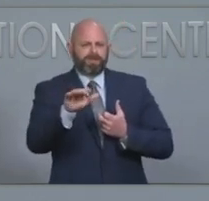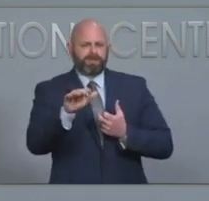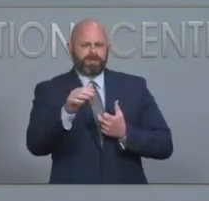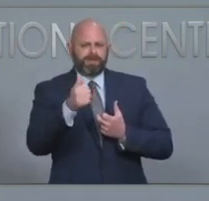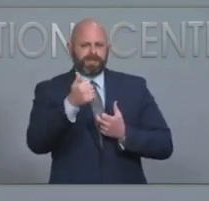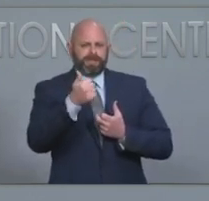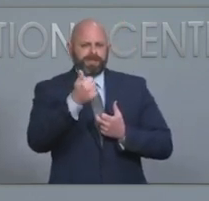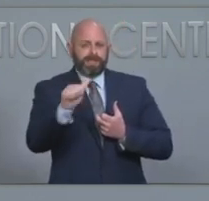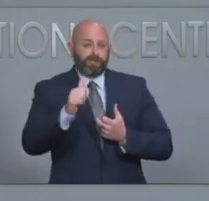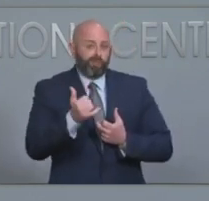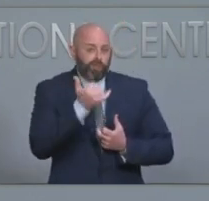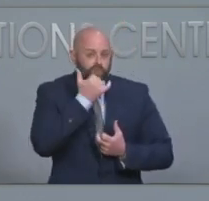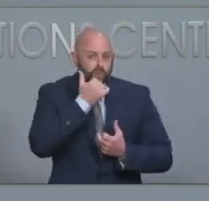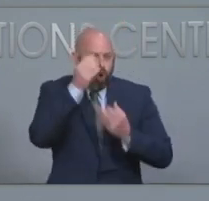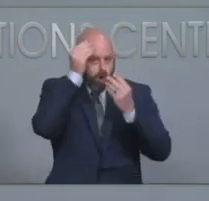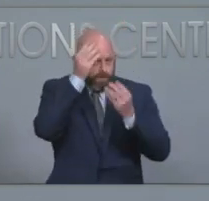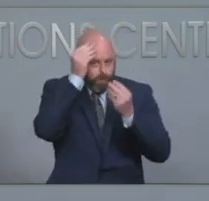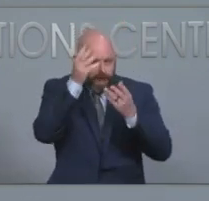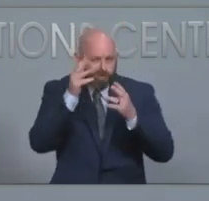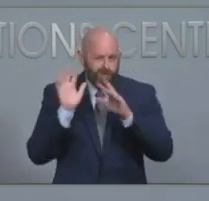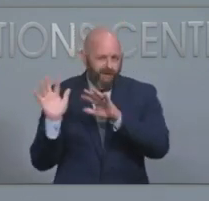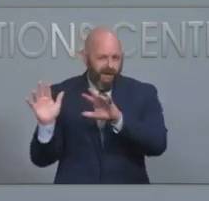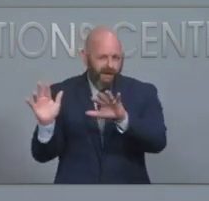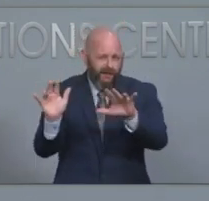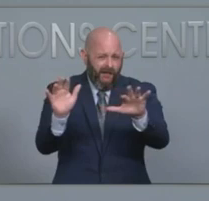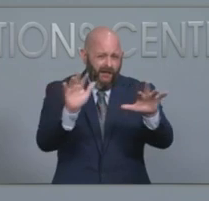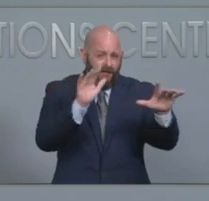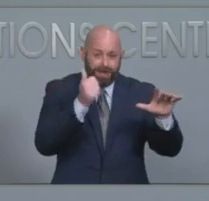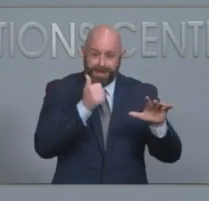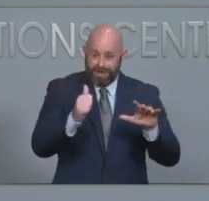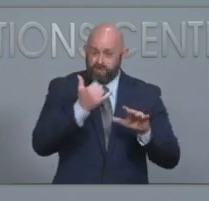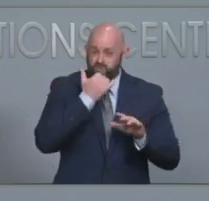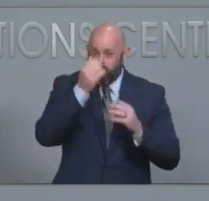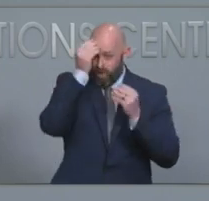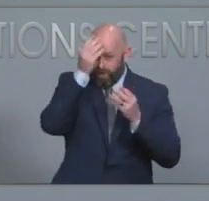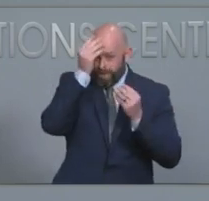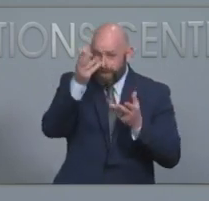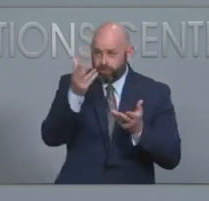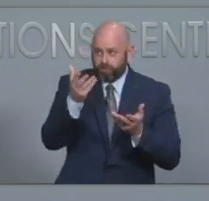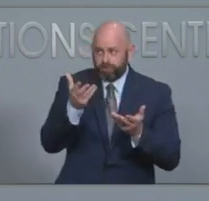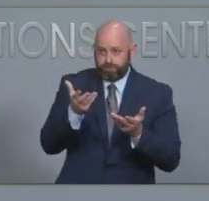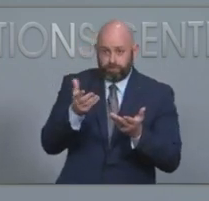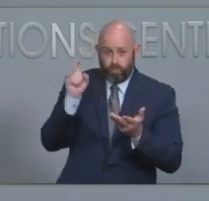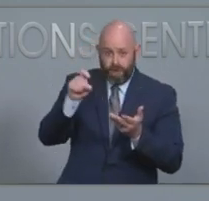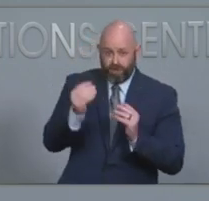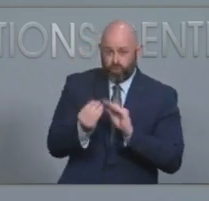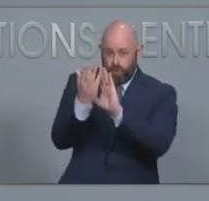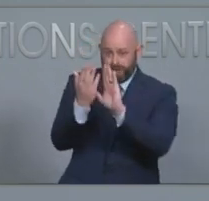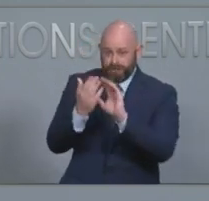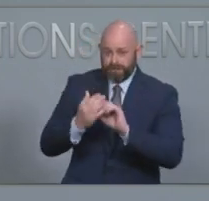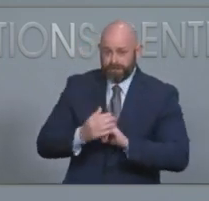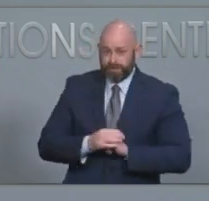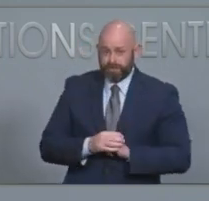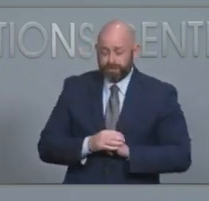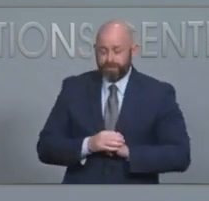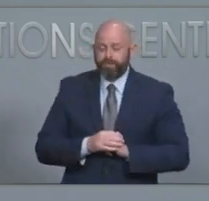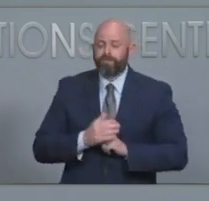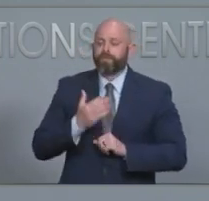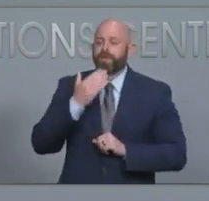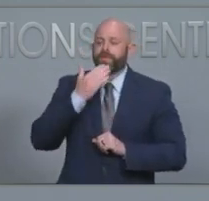or disinformation that have surfaced that you've had to address. Thank you. Thanks,